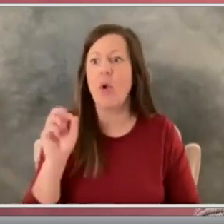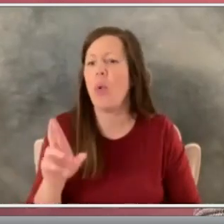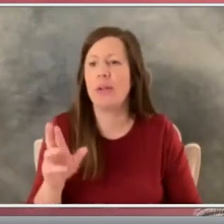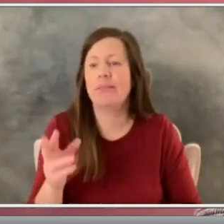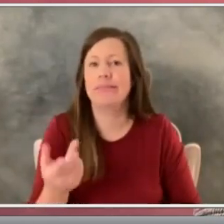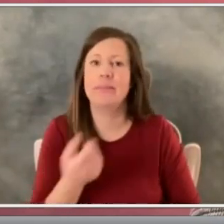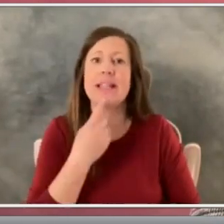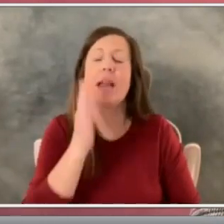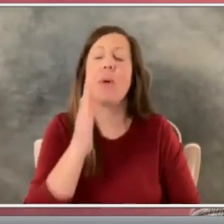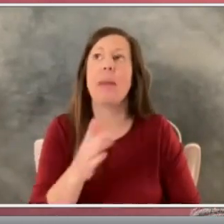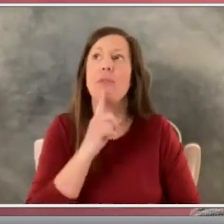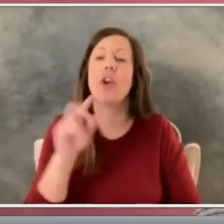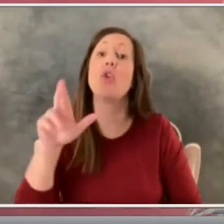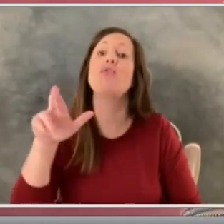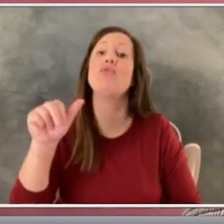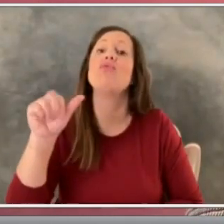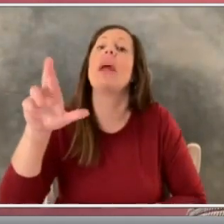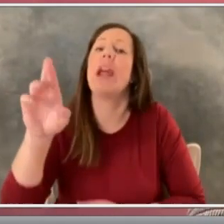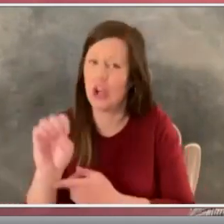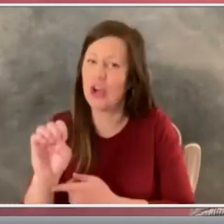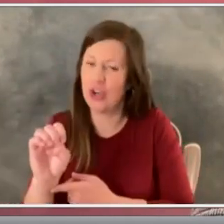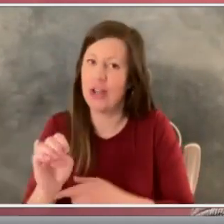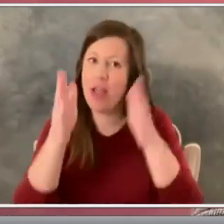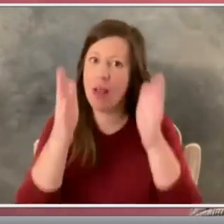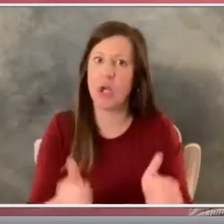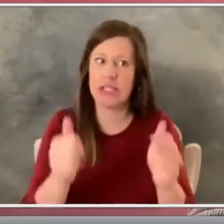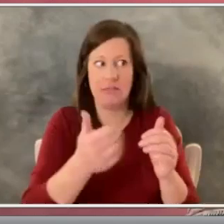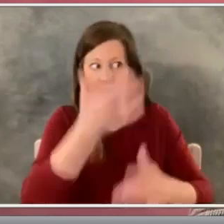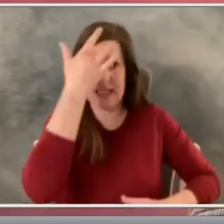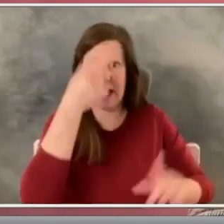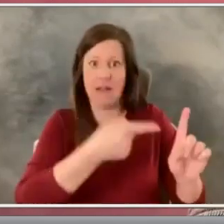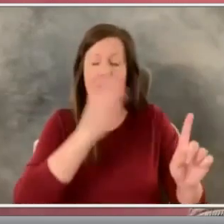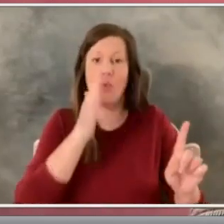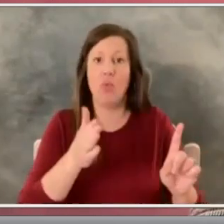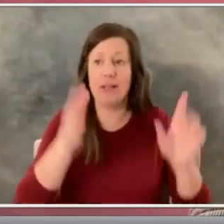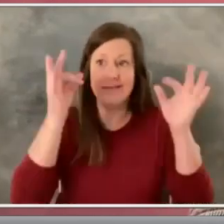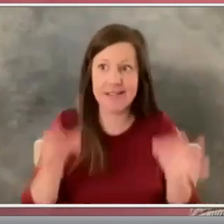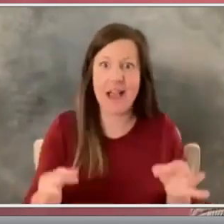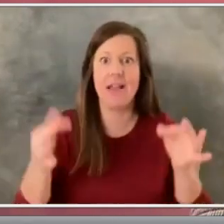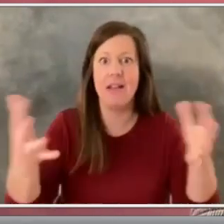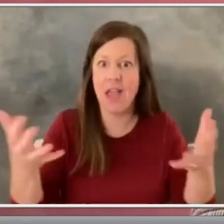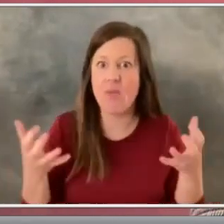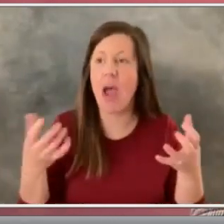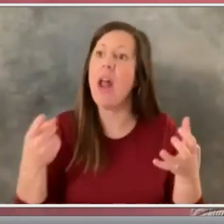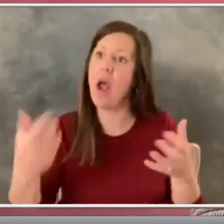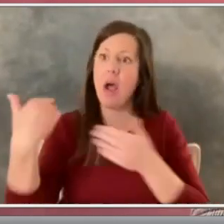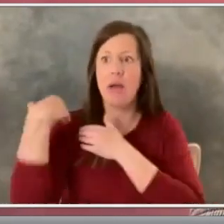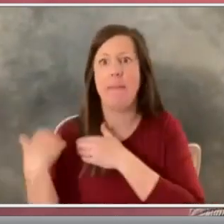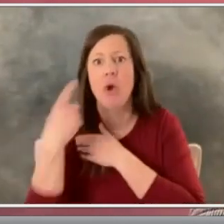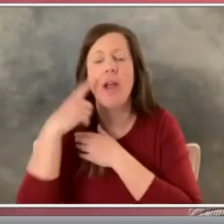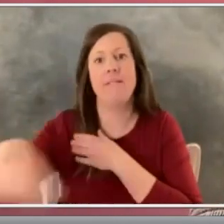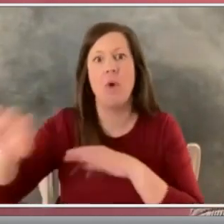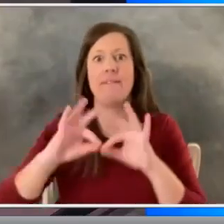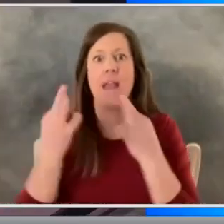extremely rare, right, that a person with disease would choose for them to have their family in peril. So